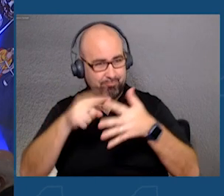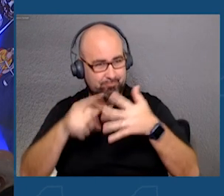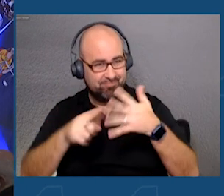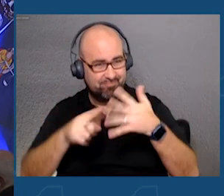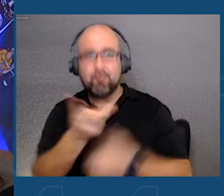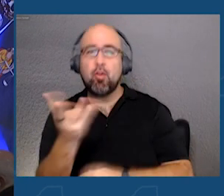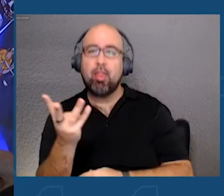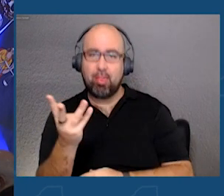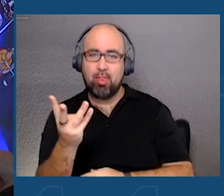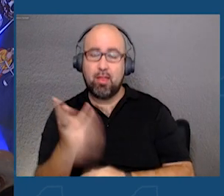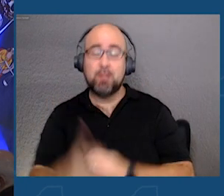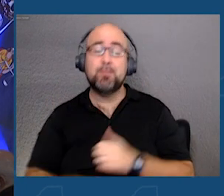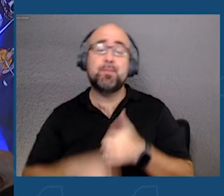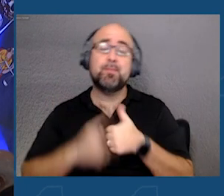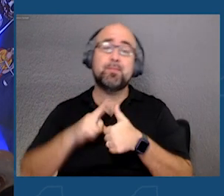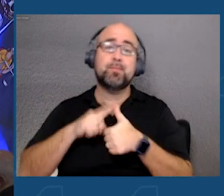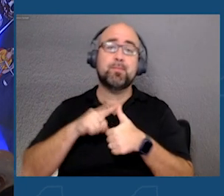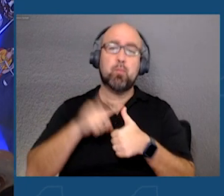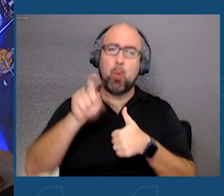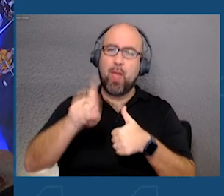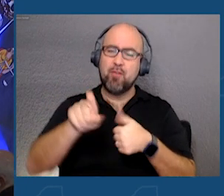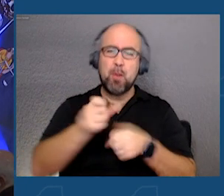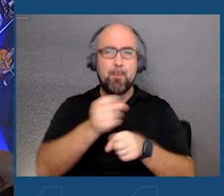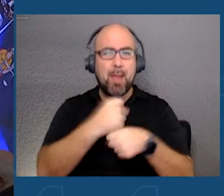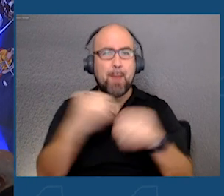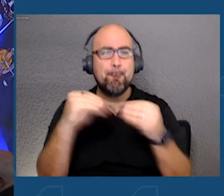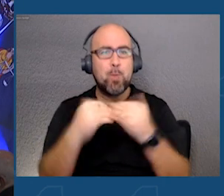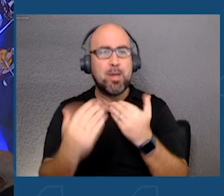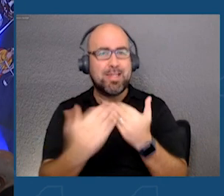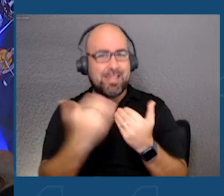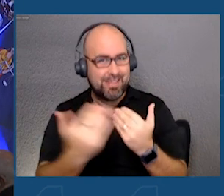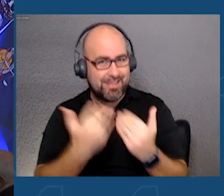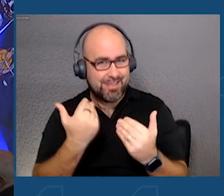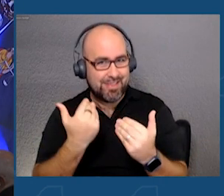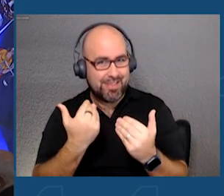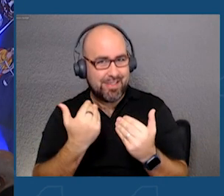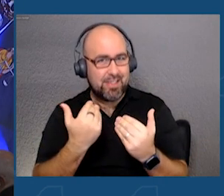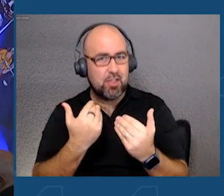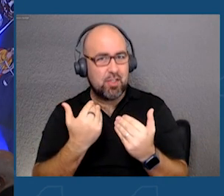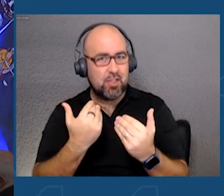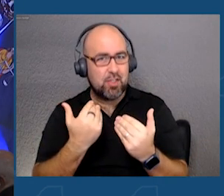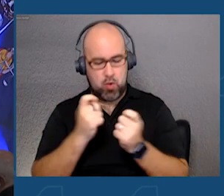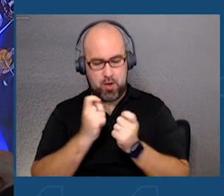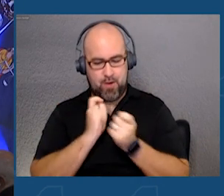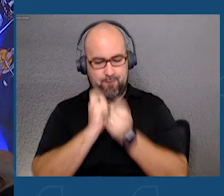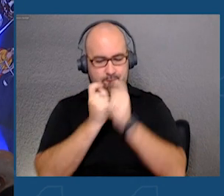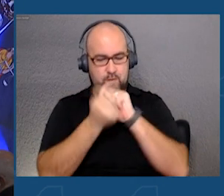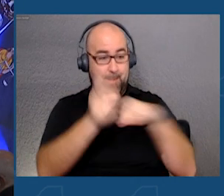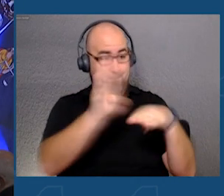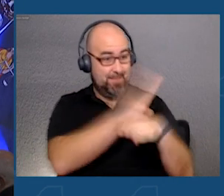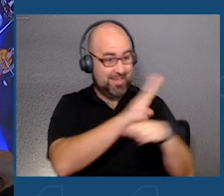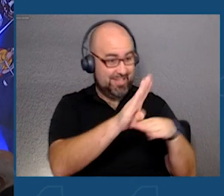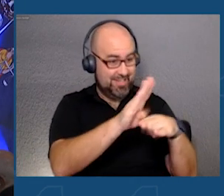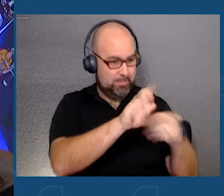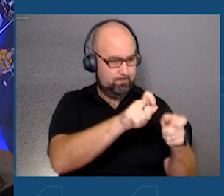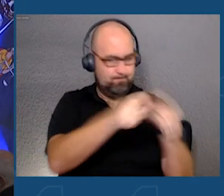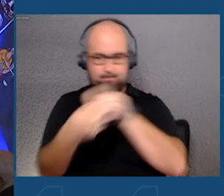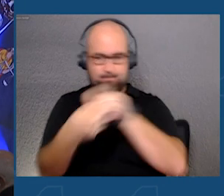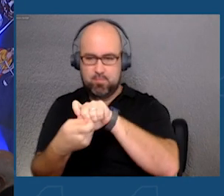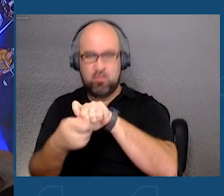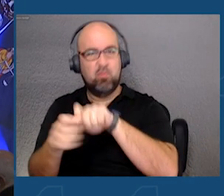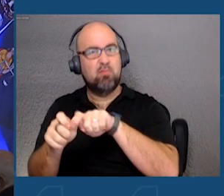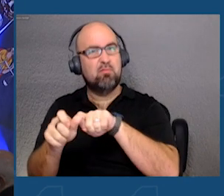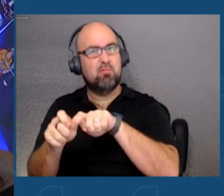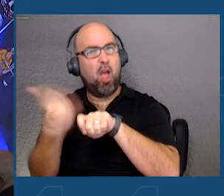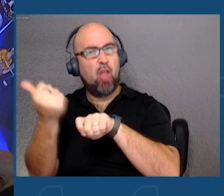we gotta make it easier to convert commercial space into other uses. That's absolutely